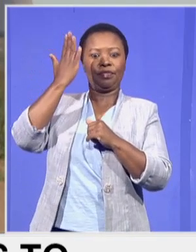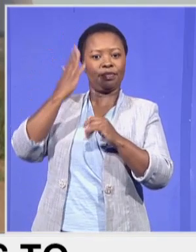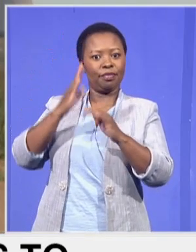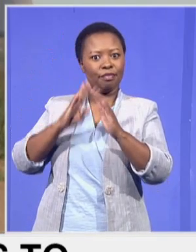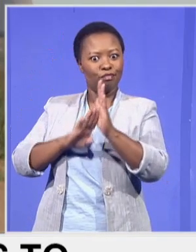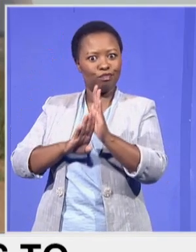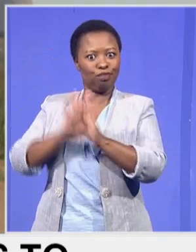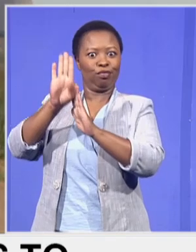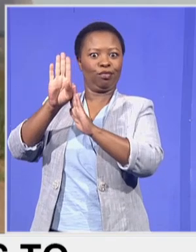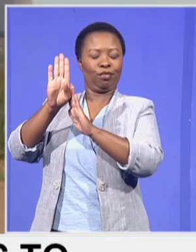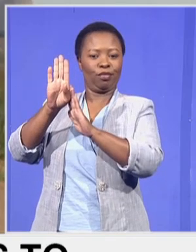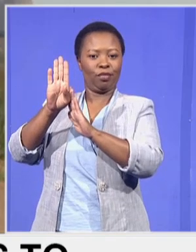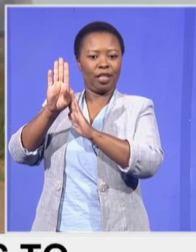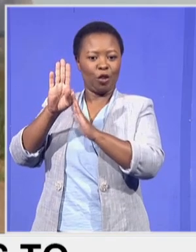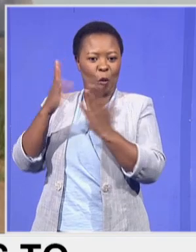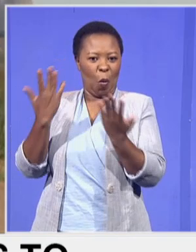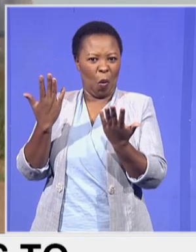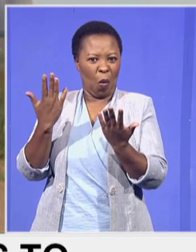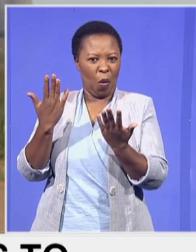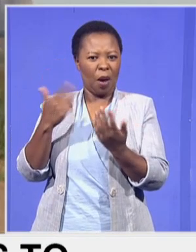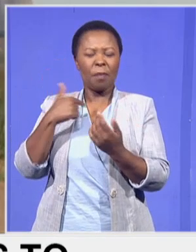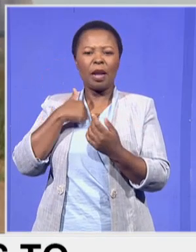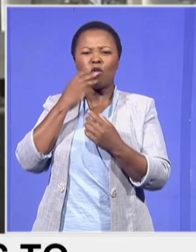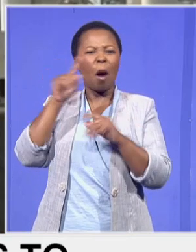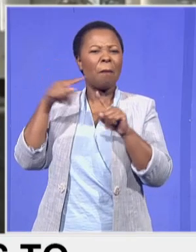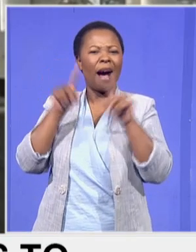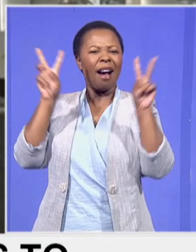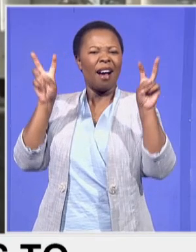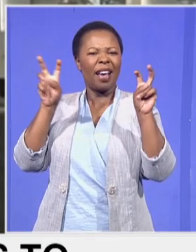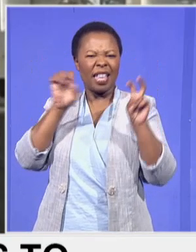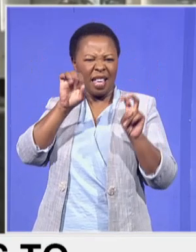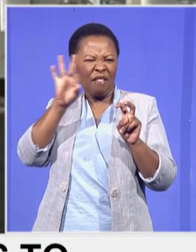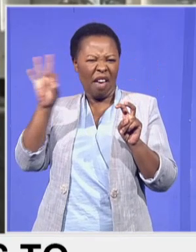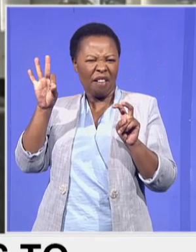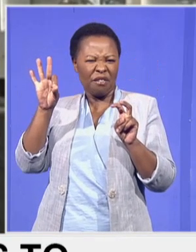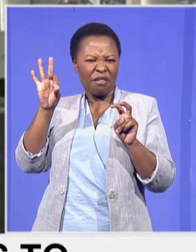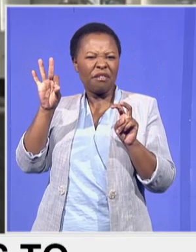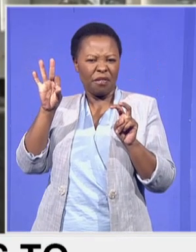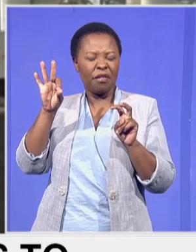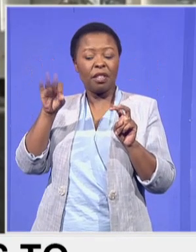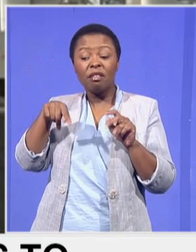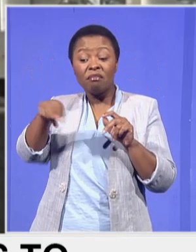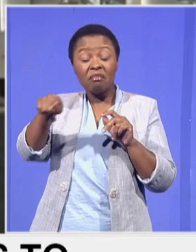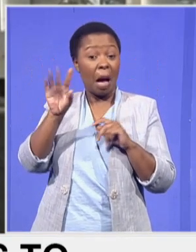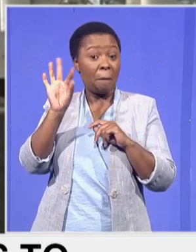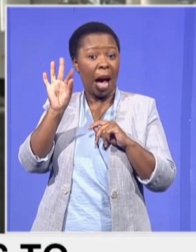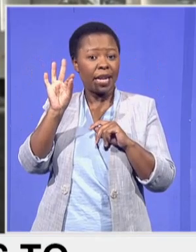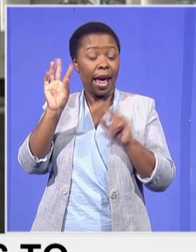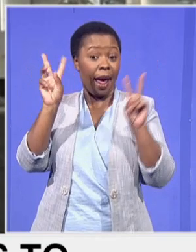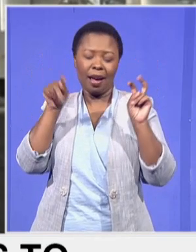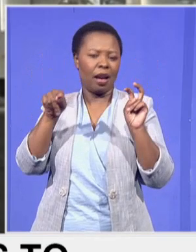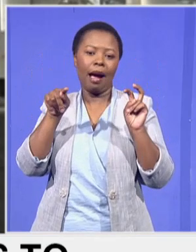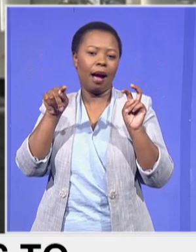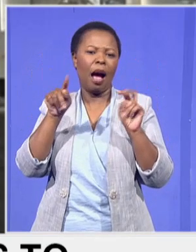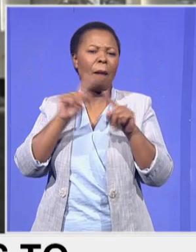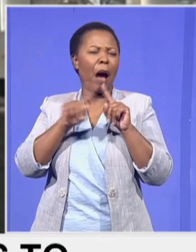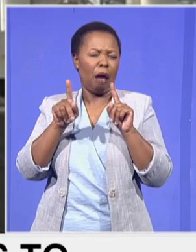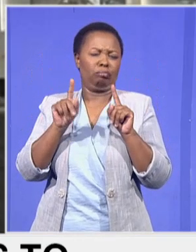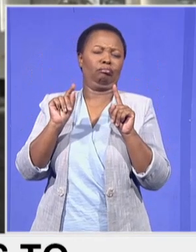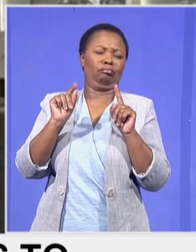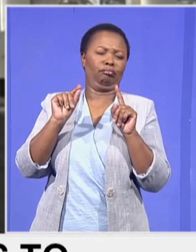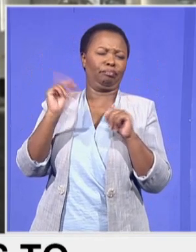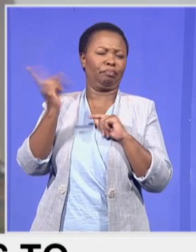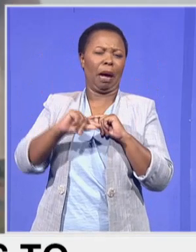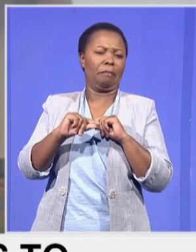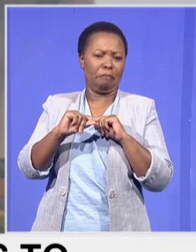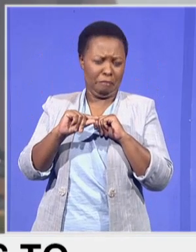I'm not specifically speaking about the EFF march, which is to take place on Monday, but there's certainly commentary in the corridors